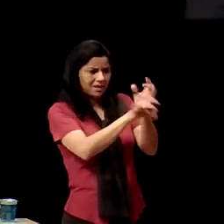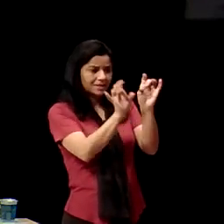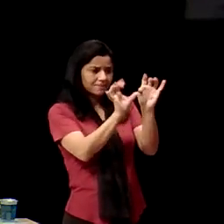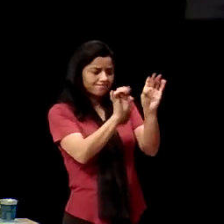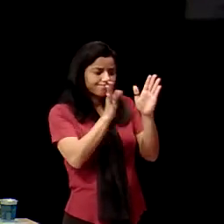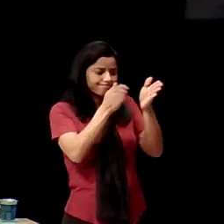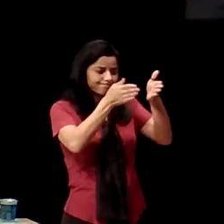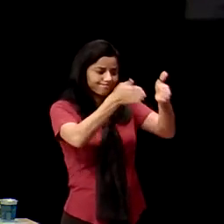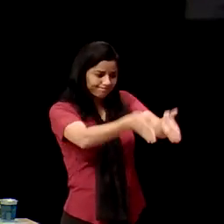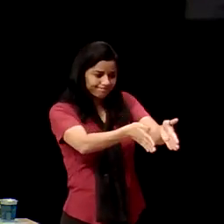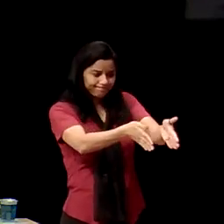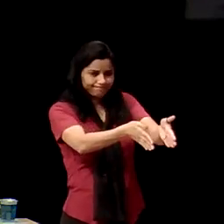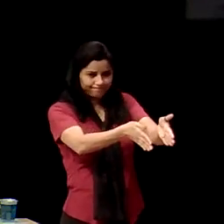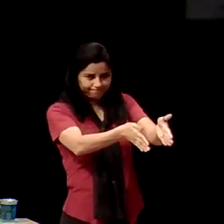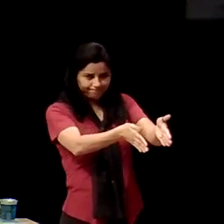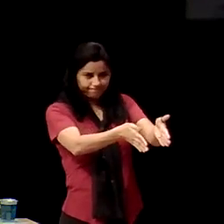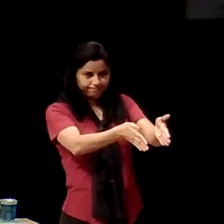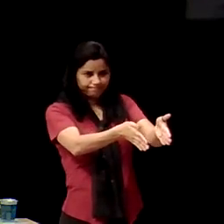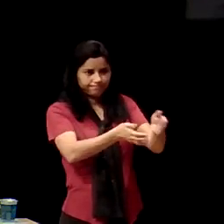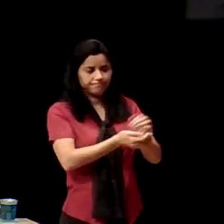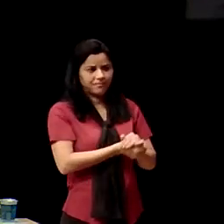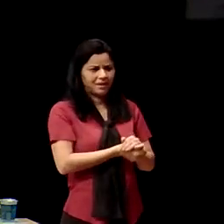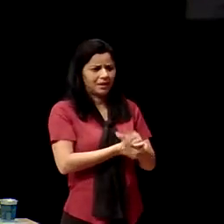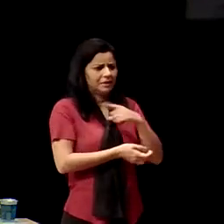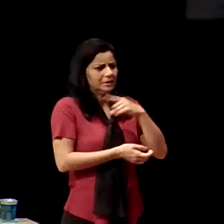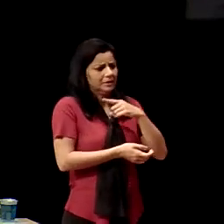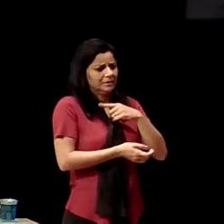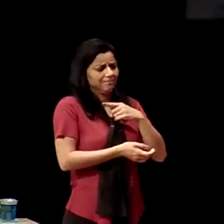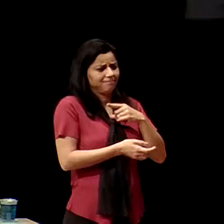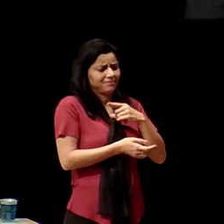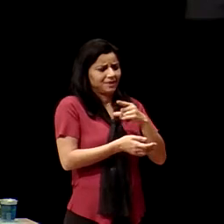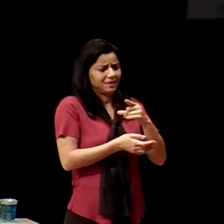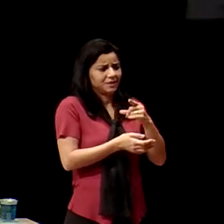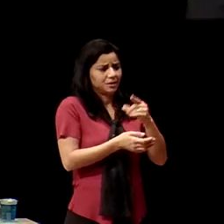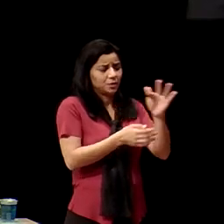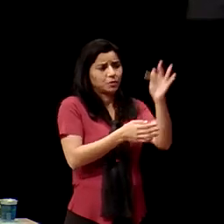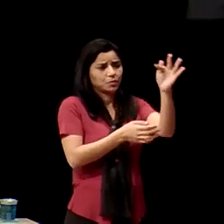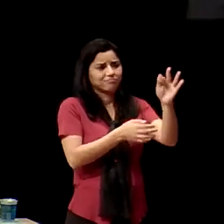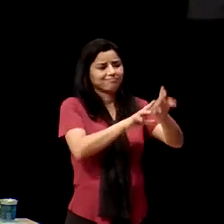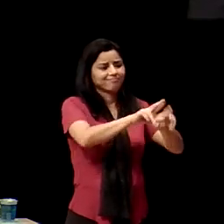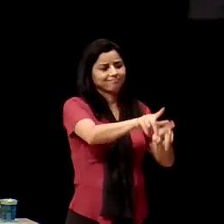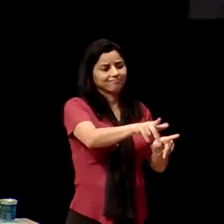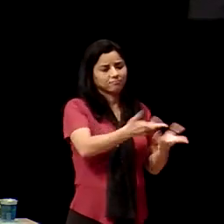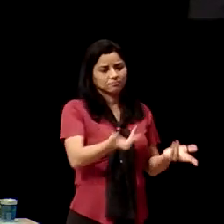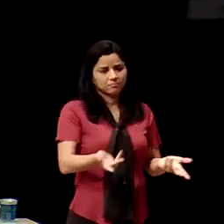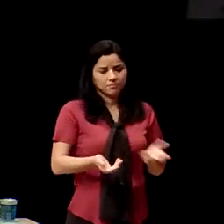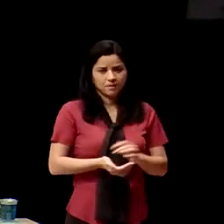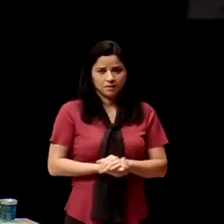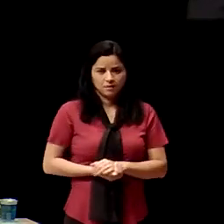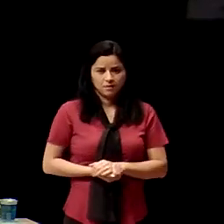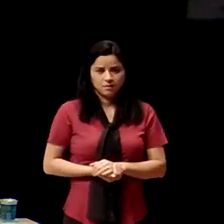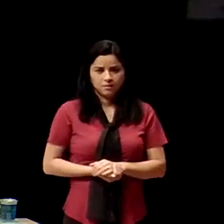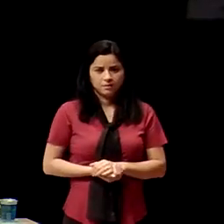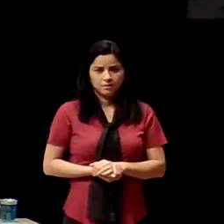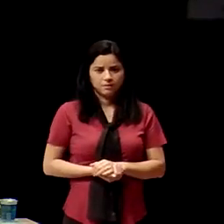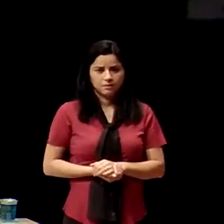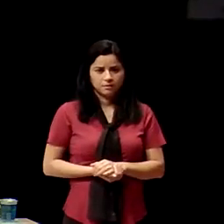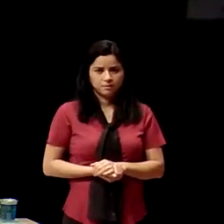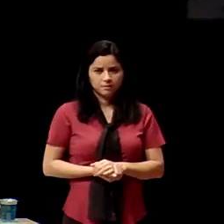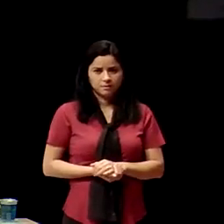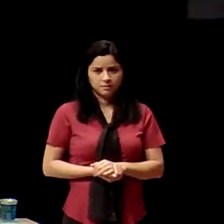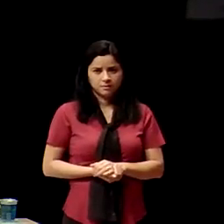uma profissão, ela traz consequências diferentes. And one concrete dimension is